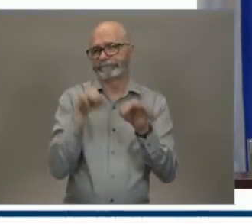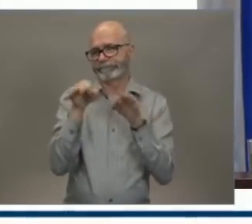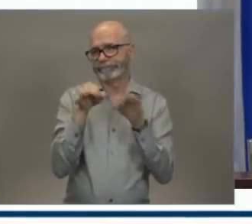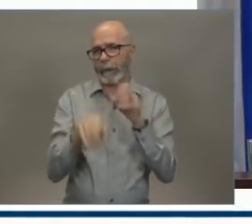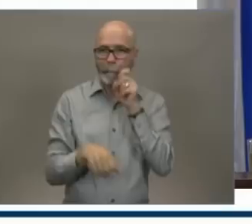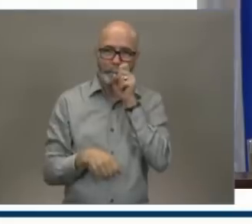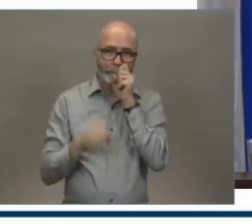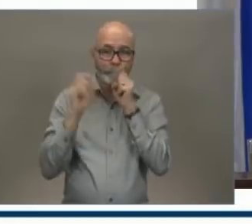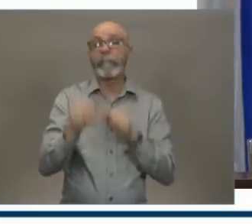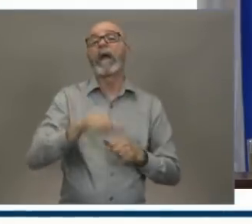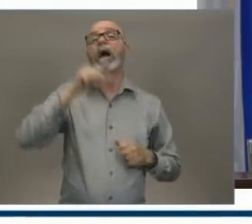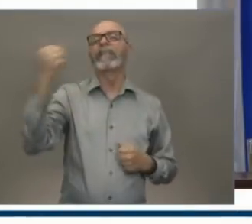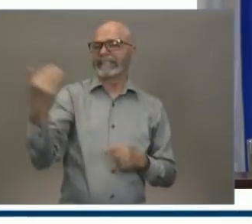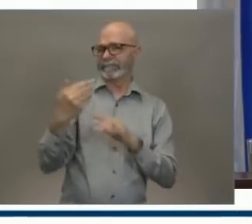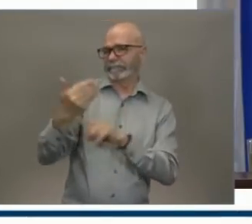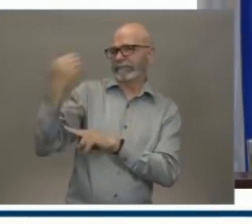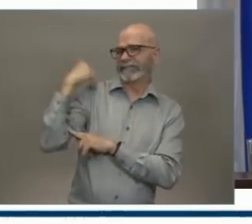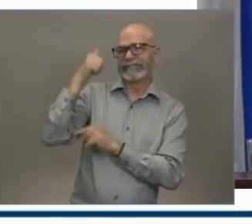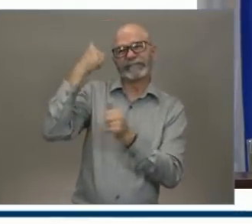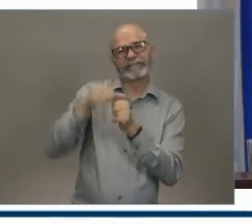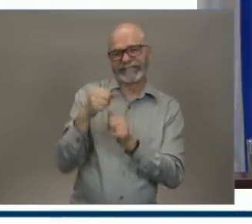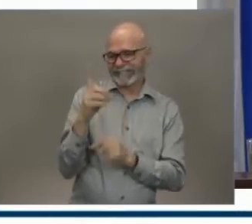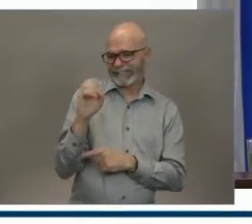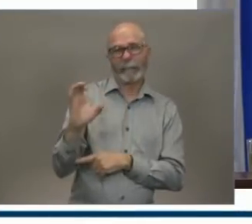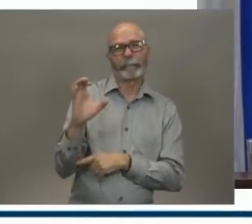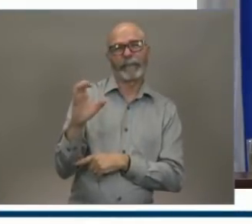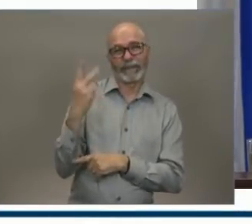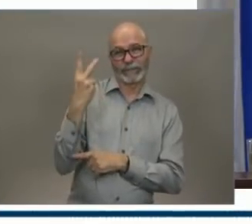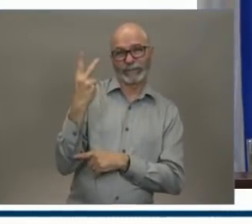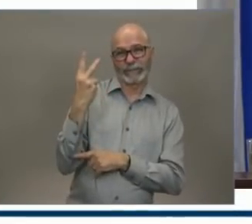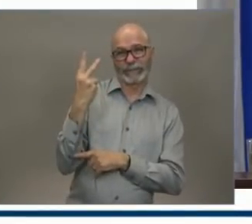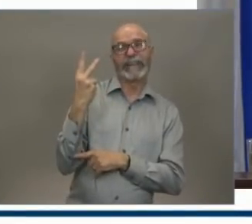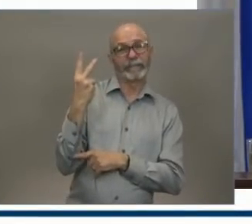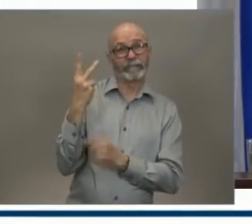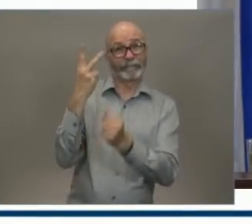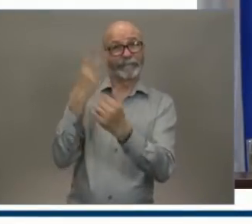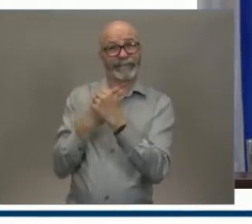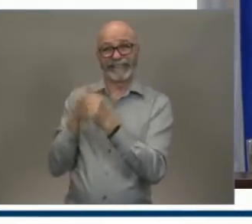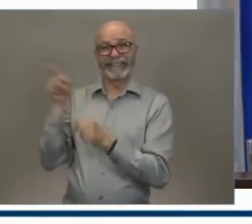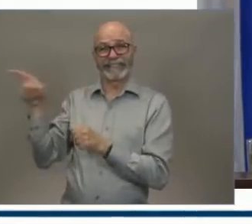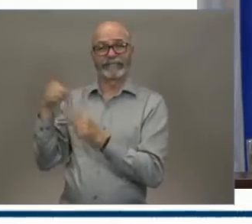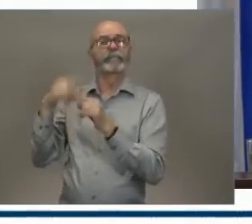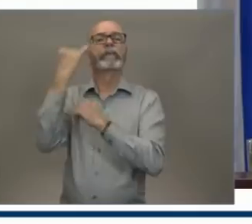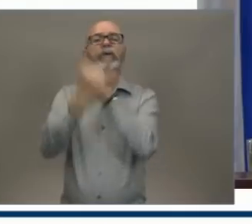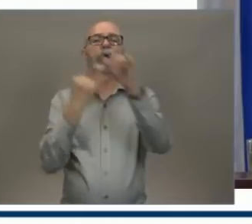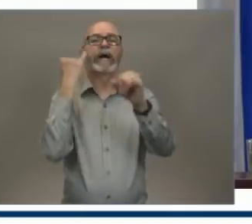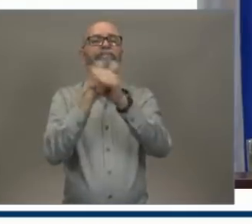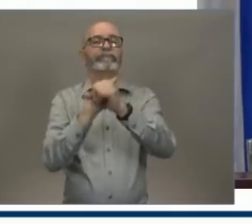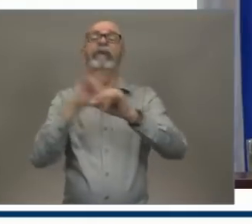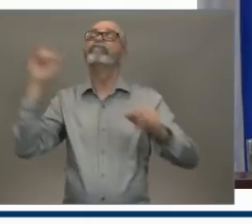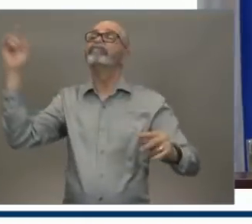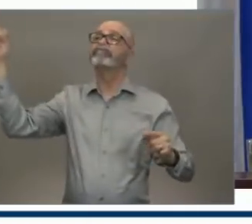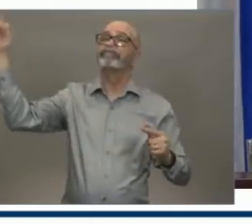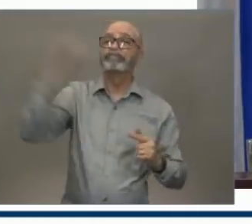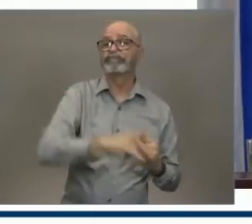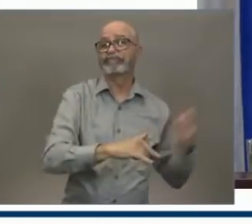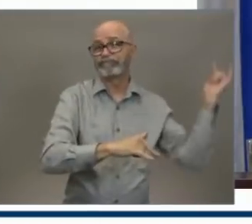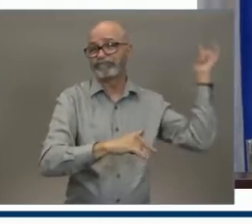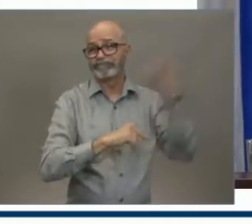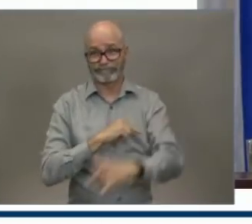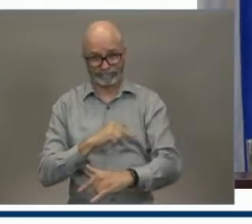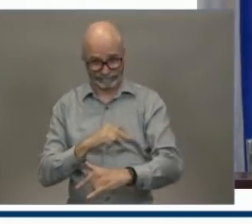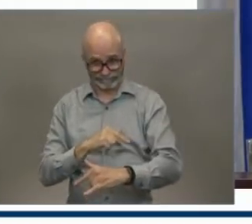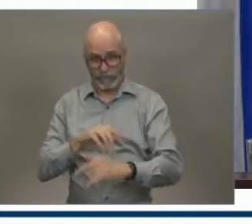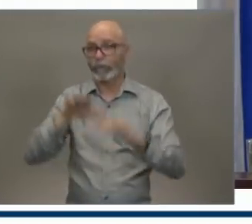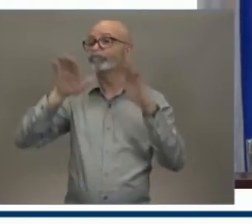previously reported in December. Both cases were connected to international travel. The individuals isolated as